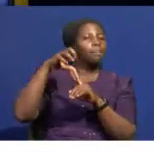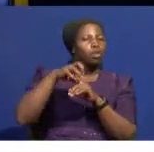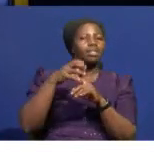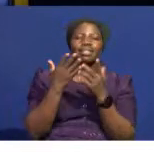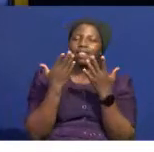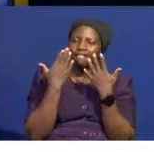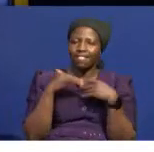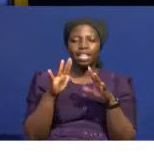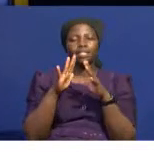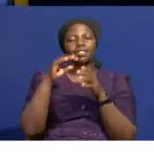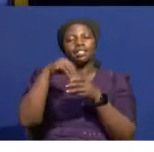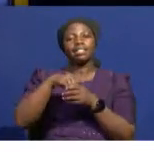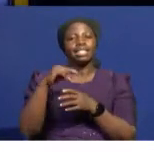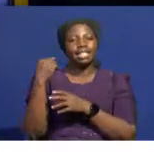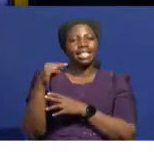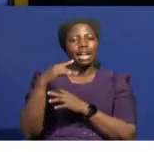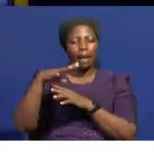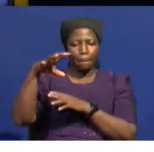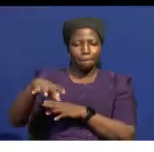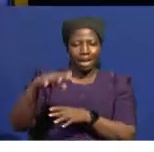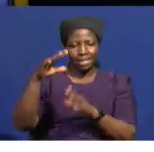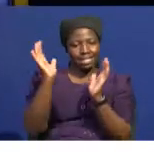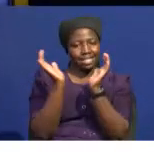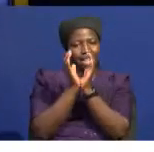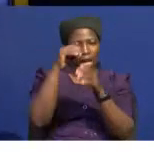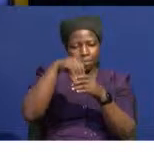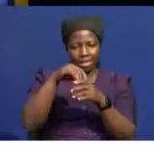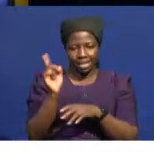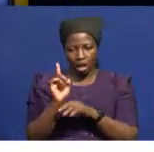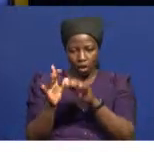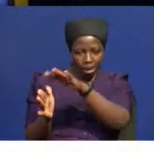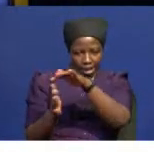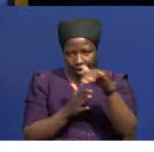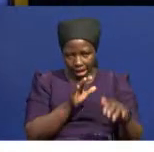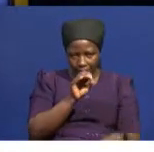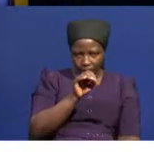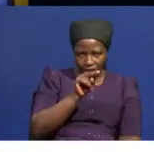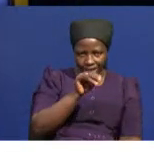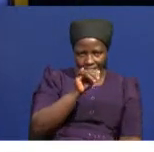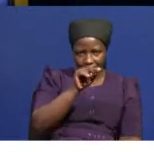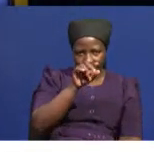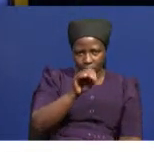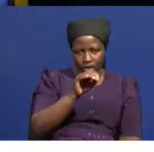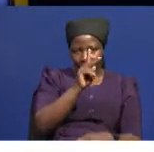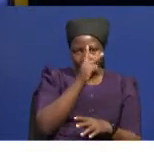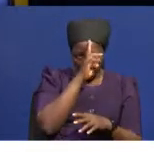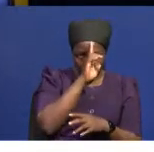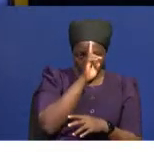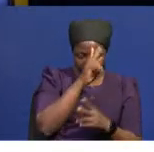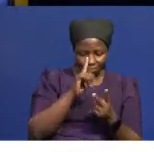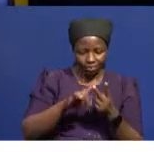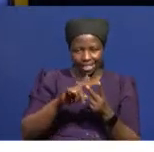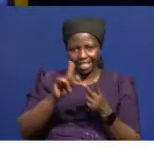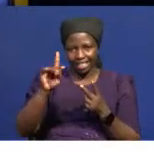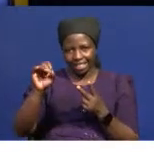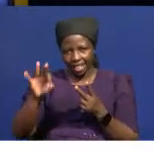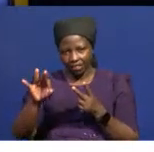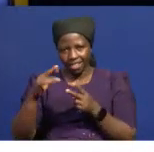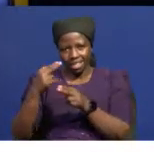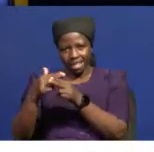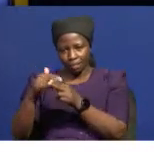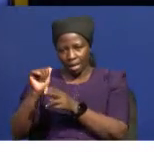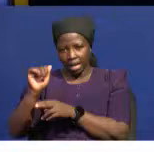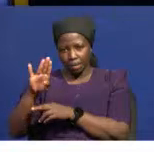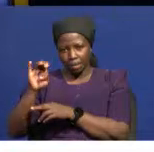Greenpark Stadium in Nairobi. In another bout, Silas Onyango of Kenya Police silenced Abednego Chalo of KDF in the